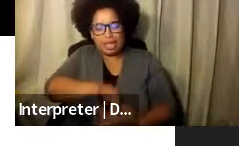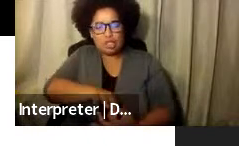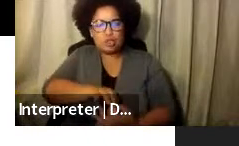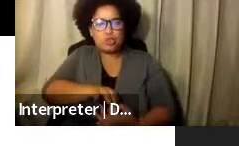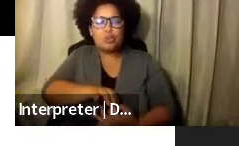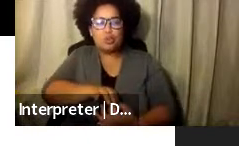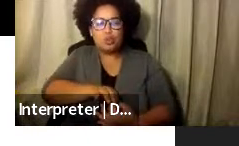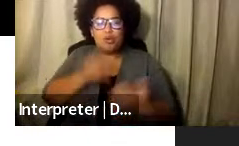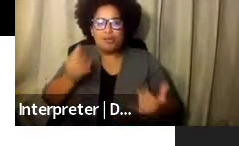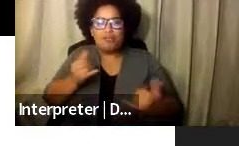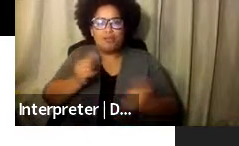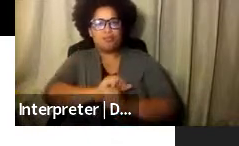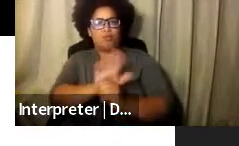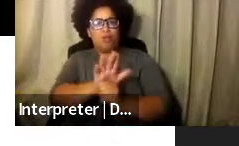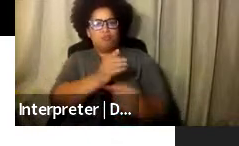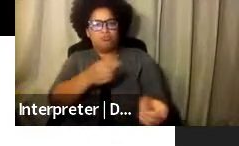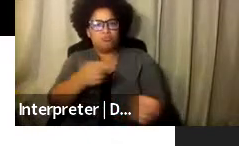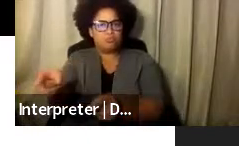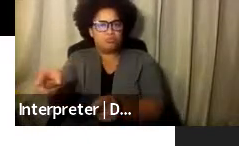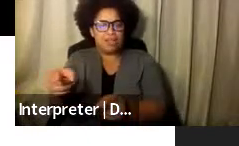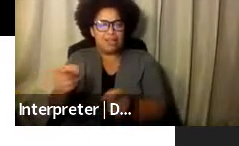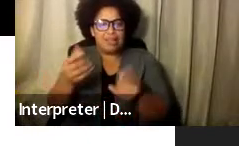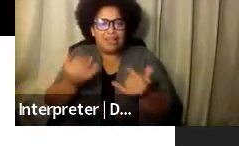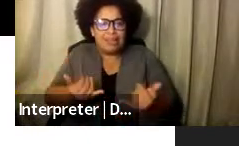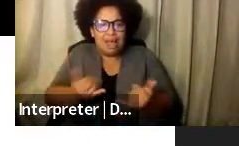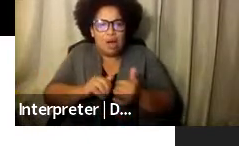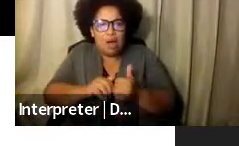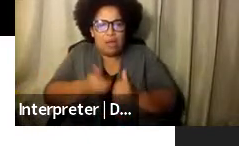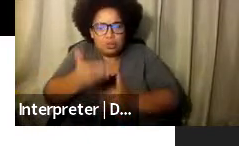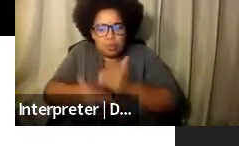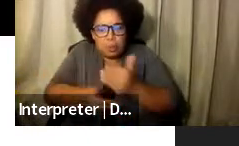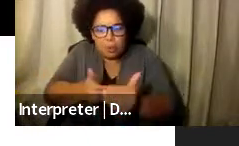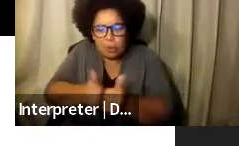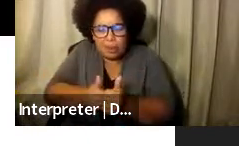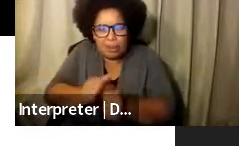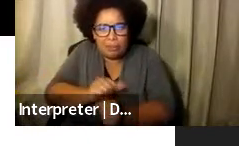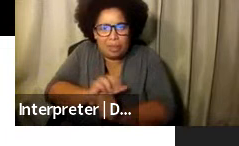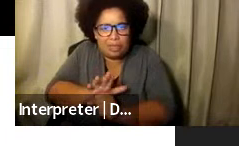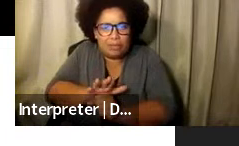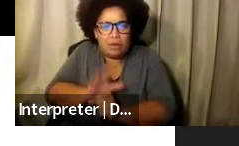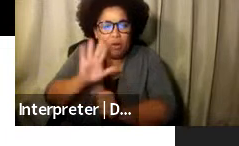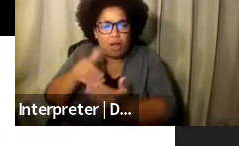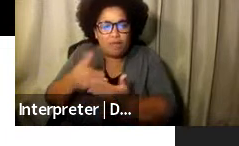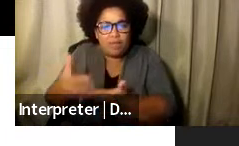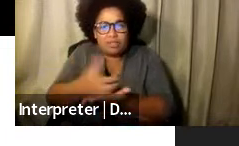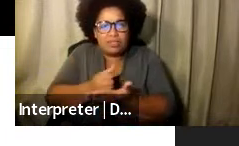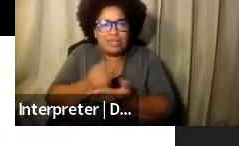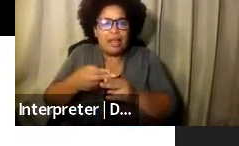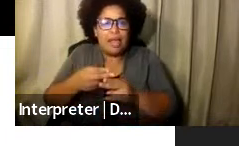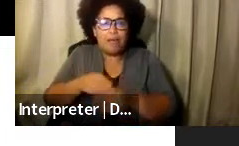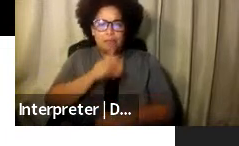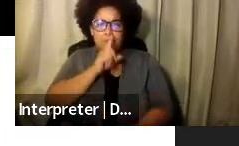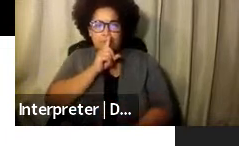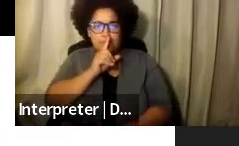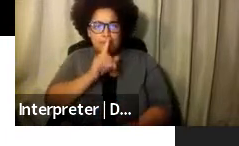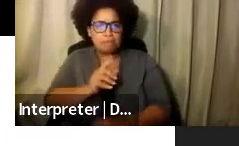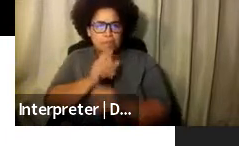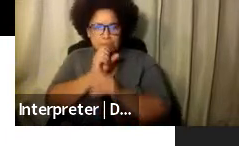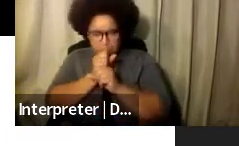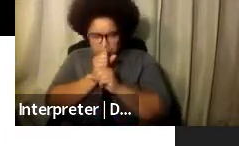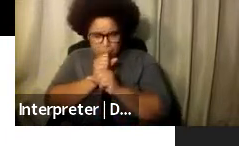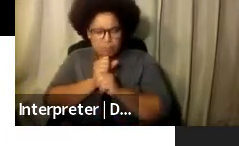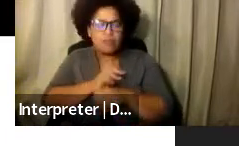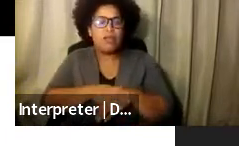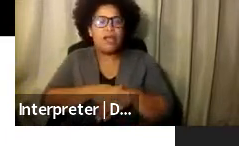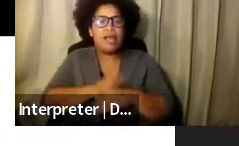of COVID-19 and where we are in the pandemics today. All the data is collected anonymously, and it's used to help